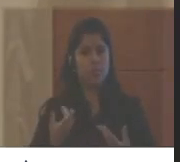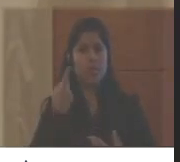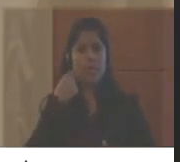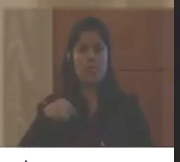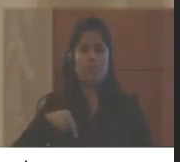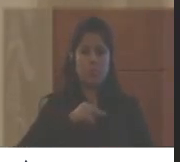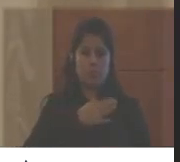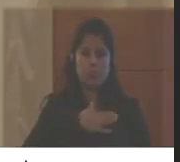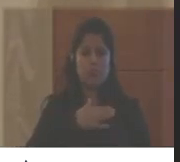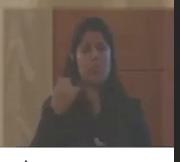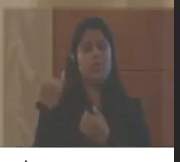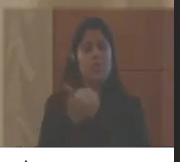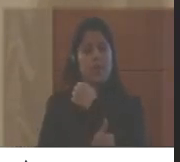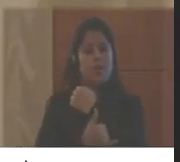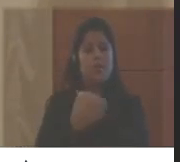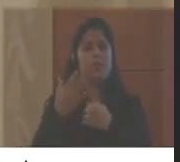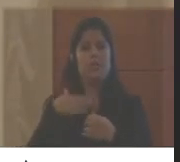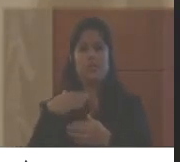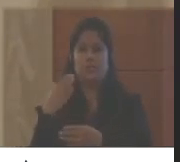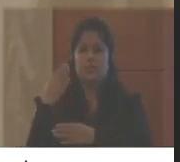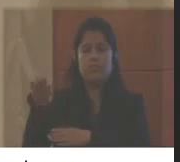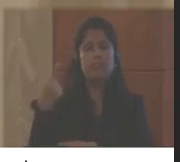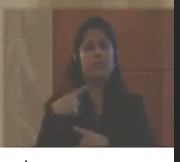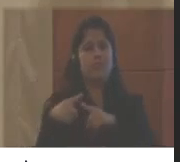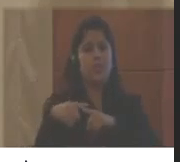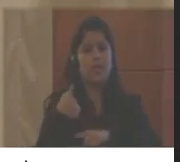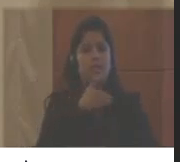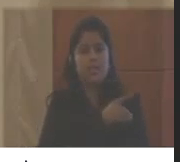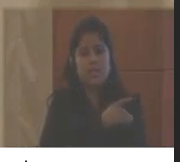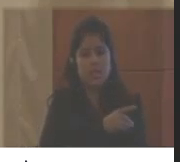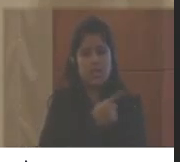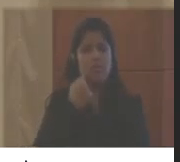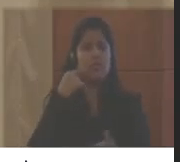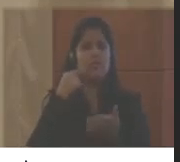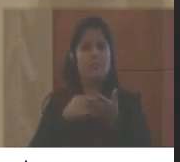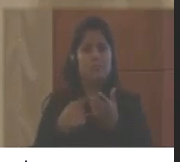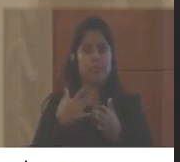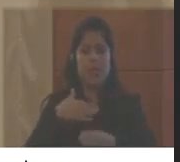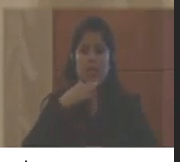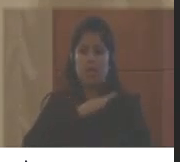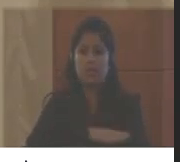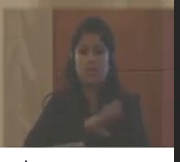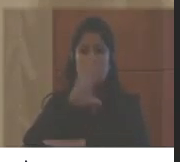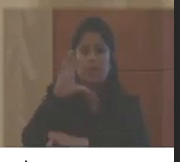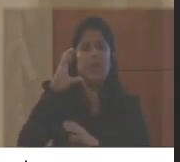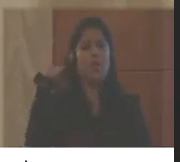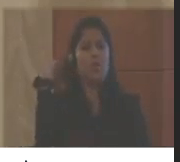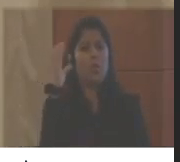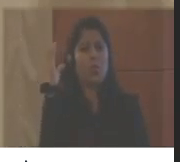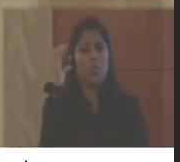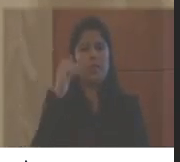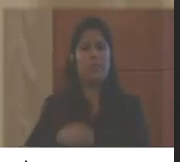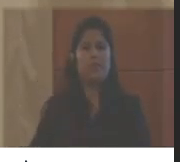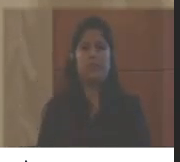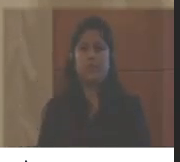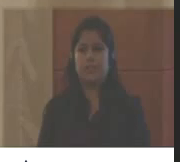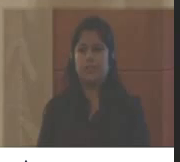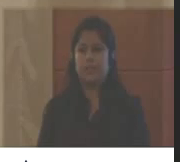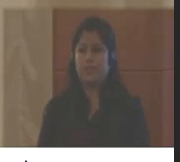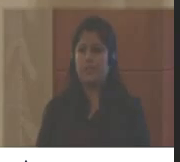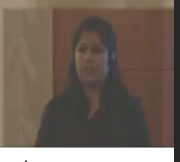pave the road for the future. And this is the final thought. For Colombia to change its